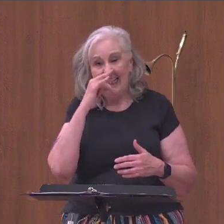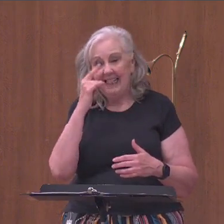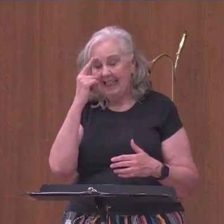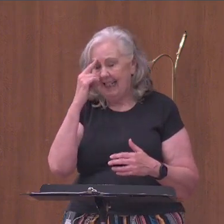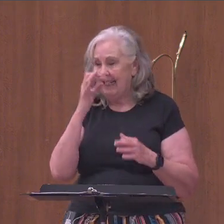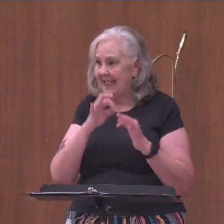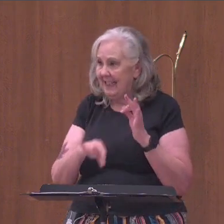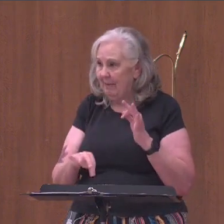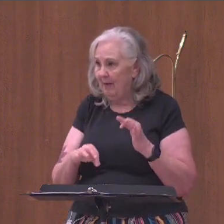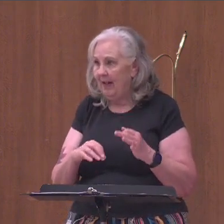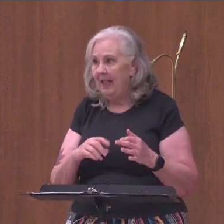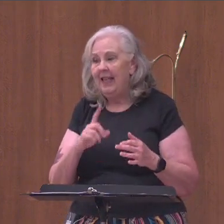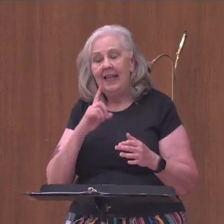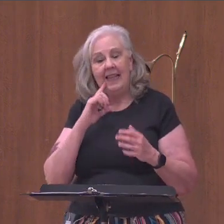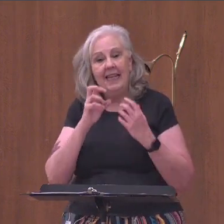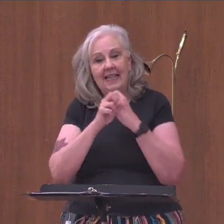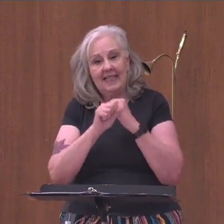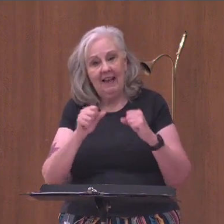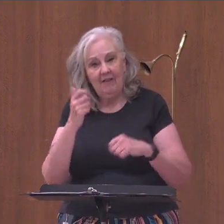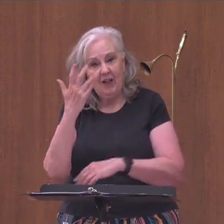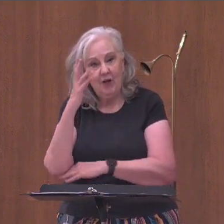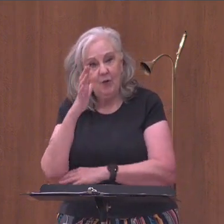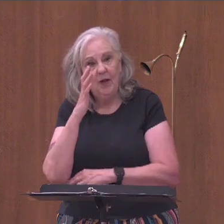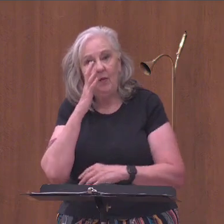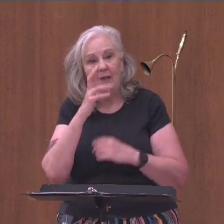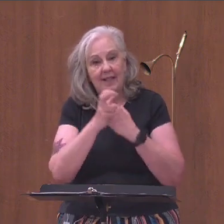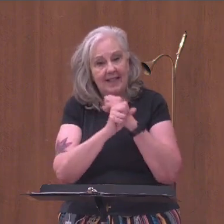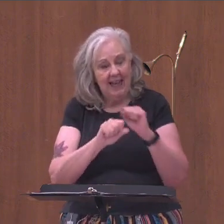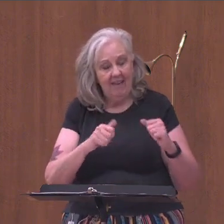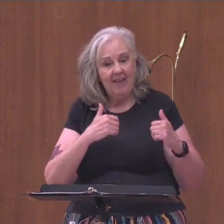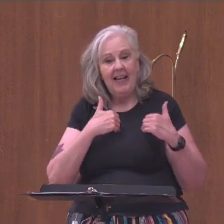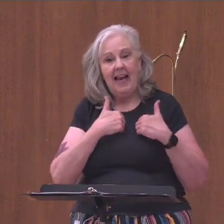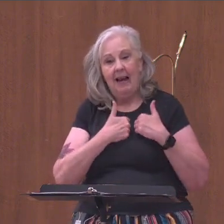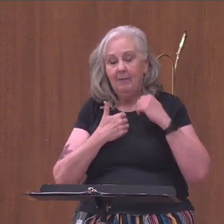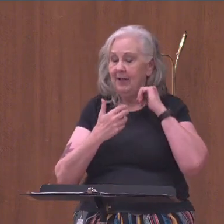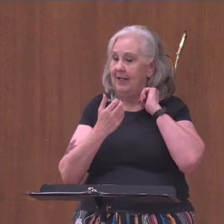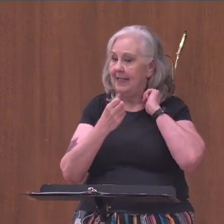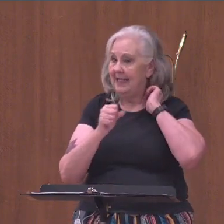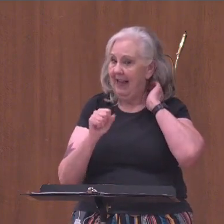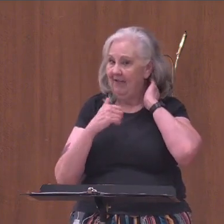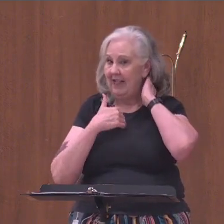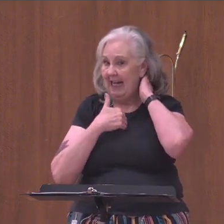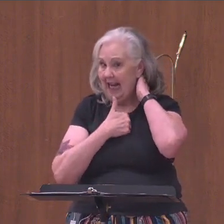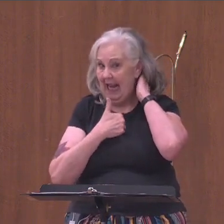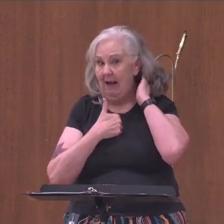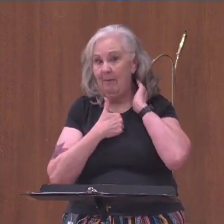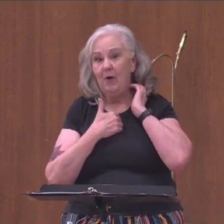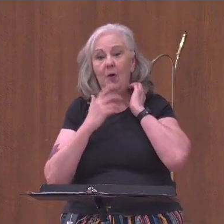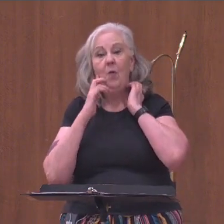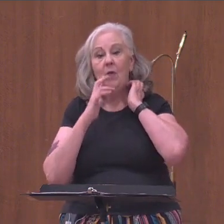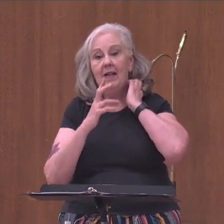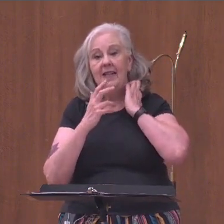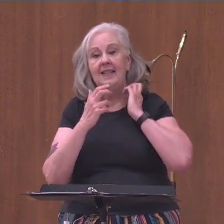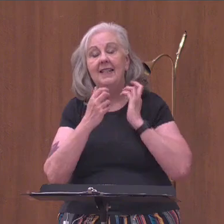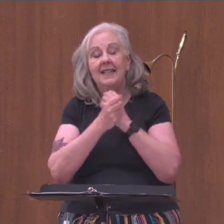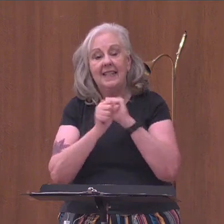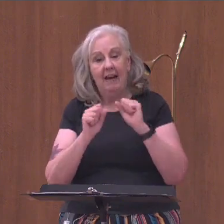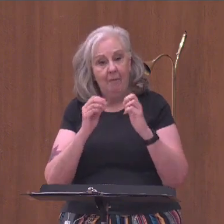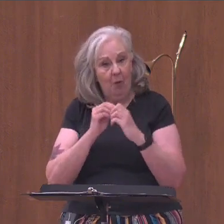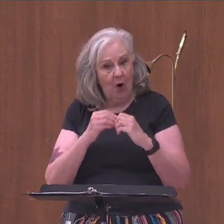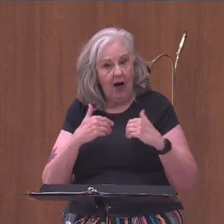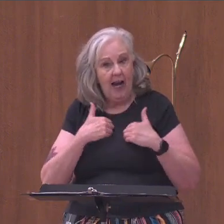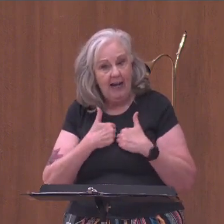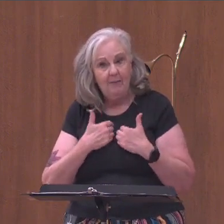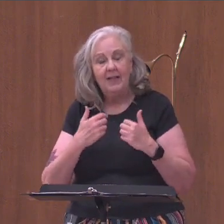simple. They think saving a tree will save an animal. Saving an animal habitat will save more species, will save the